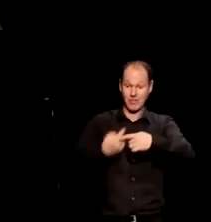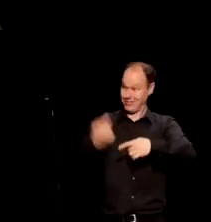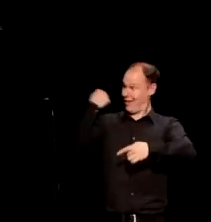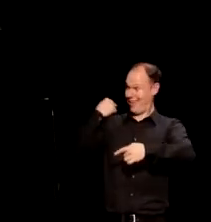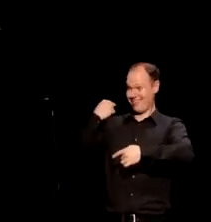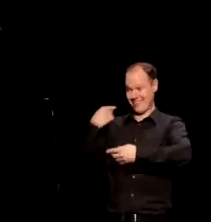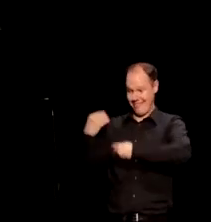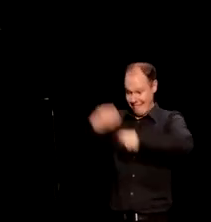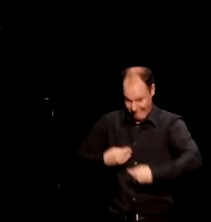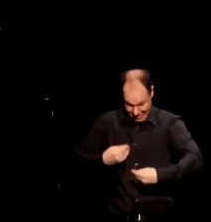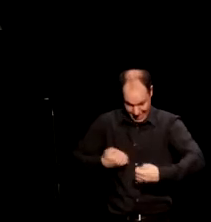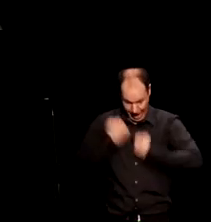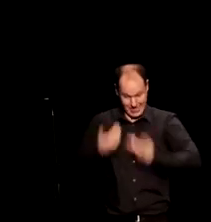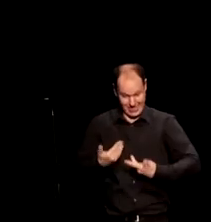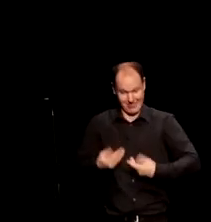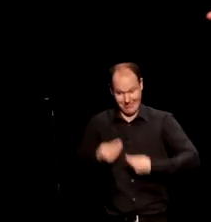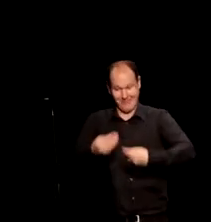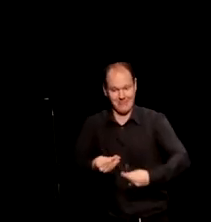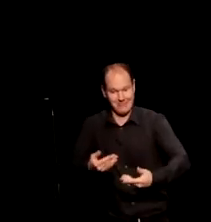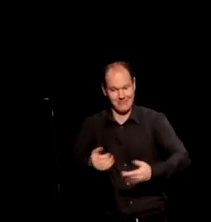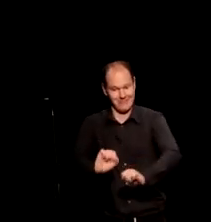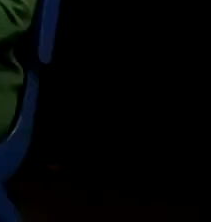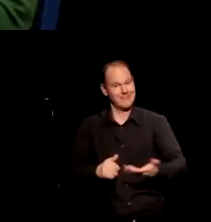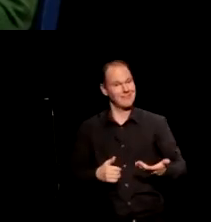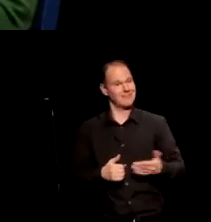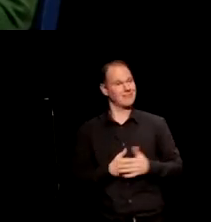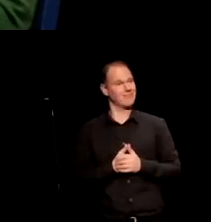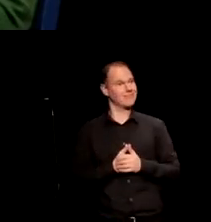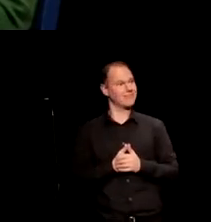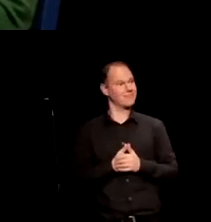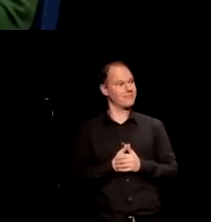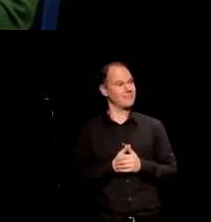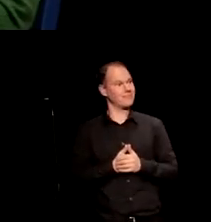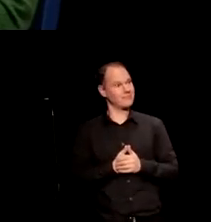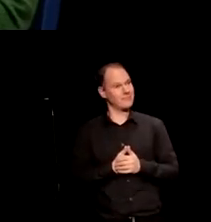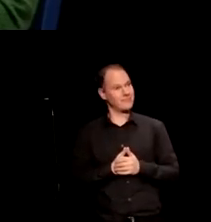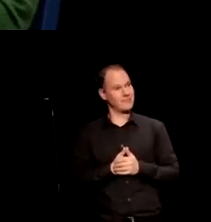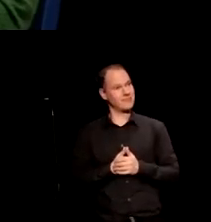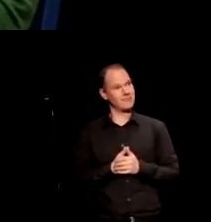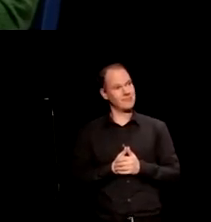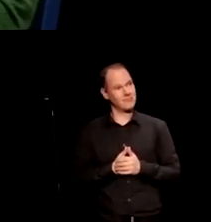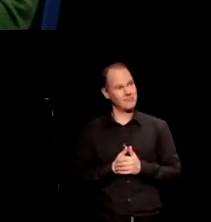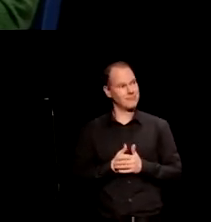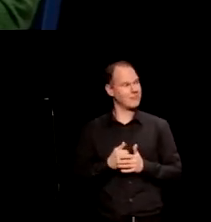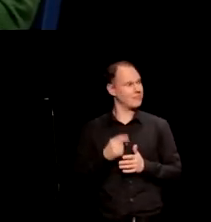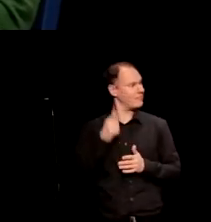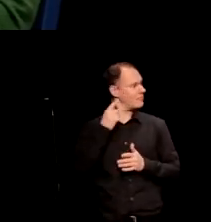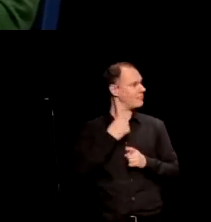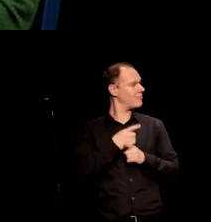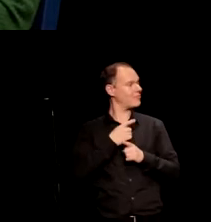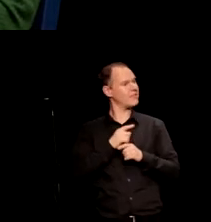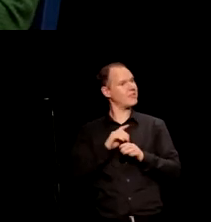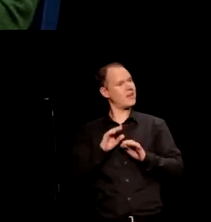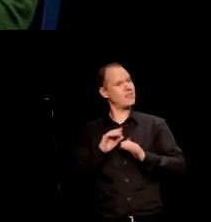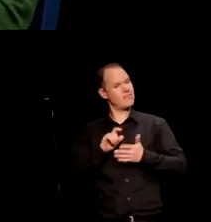else's, and it can be. Do you know what I mean? Yeah. I think in terms of education and writing, I'm always going to,